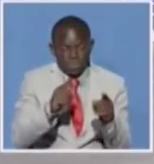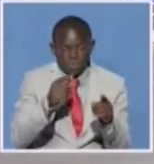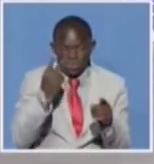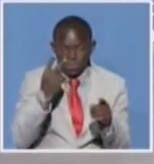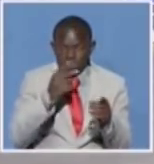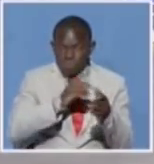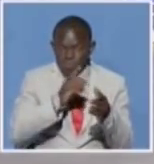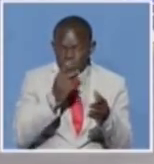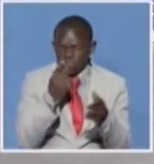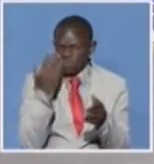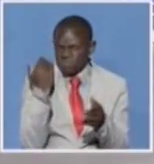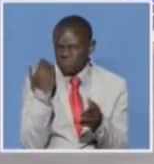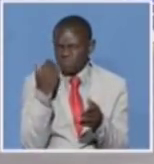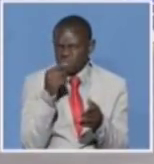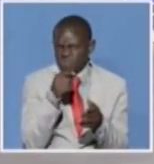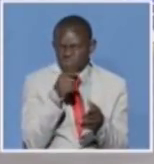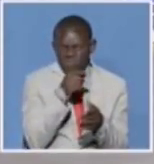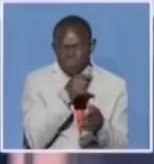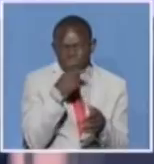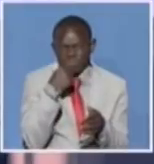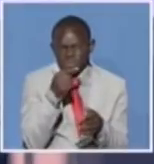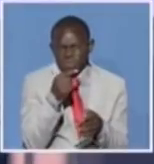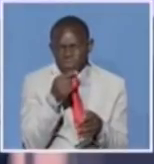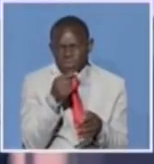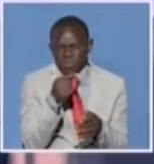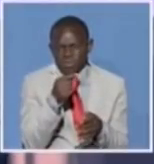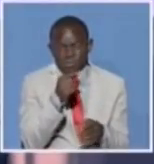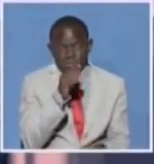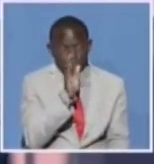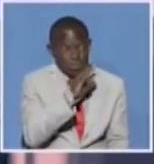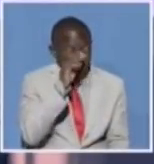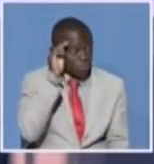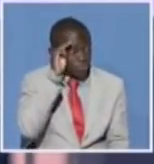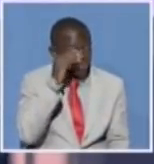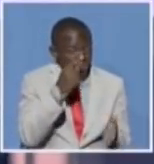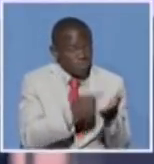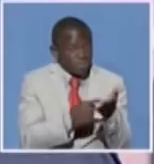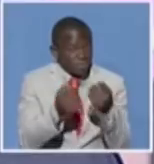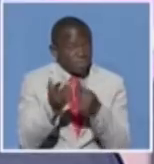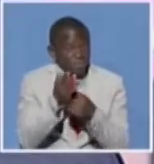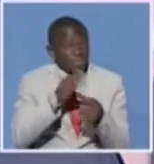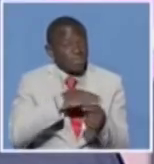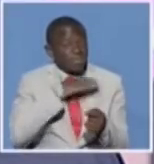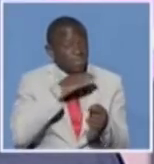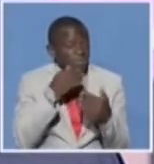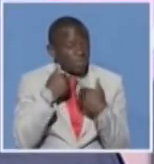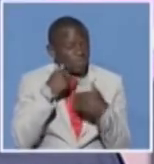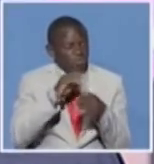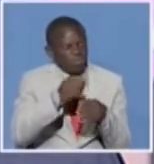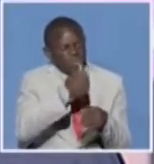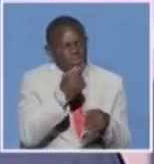compulsory. Is the ministry experimenting? Are you consulting enough? Grevasio. Are you consulting the